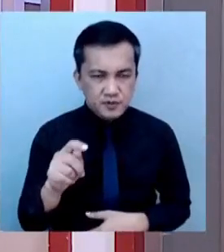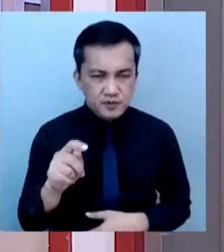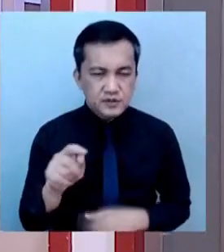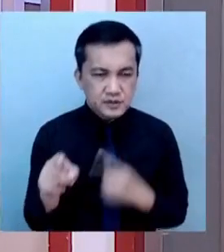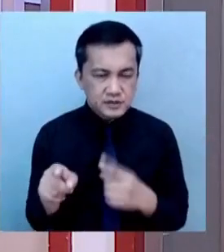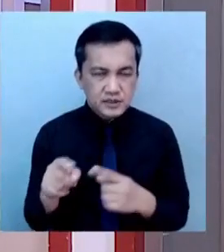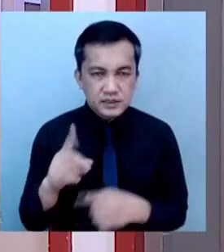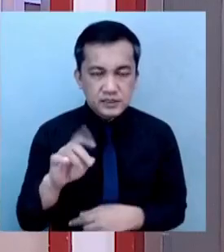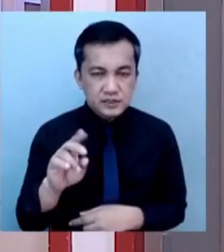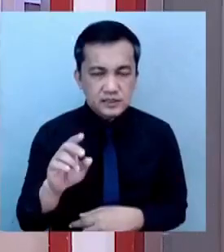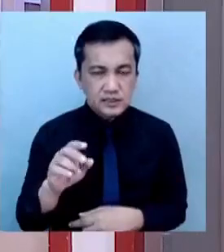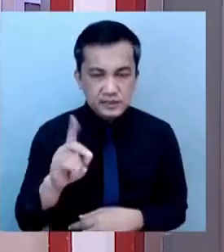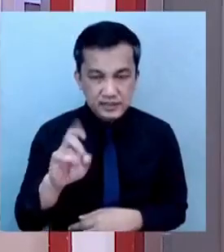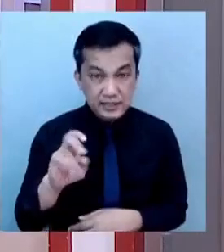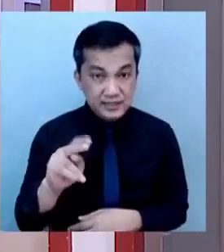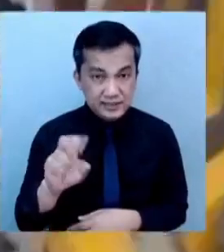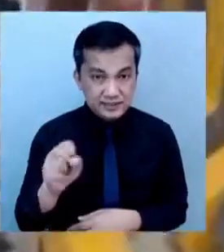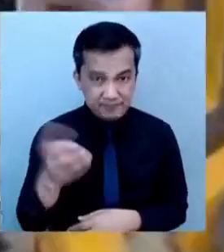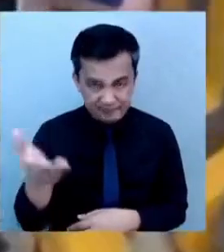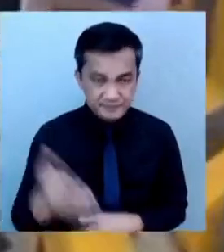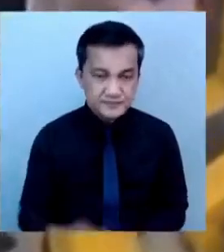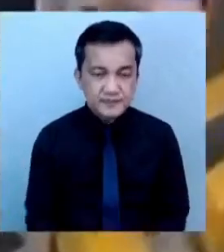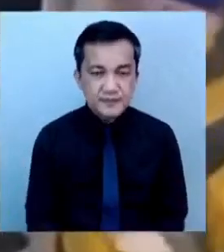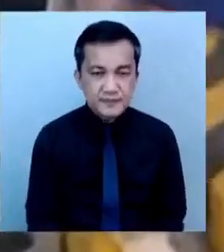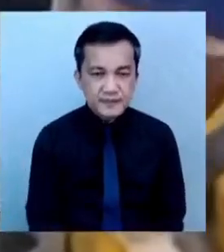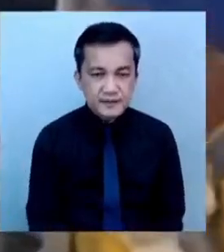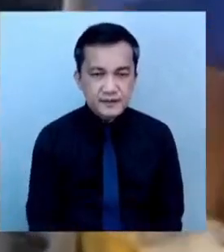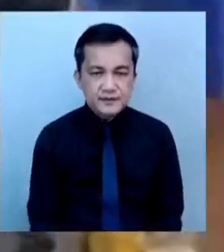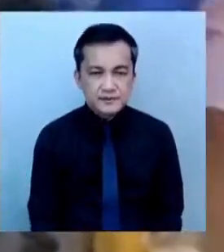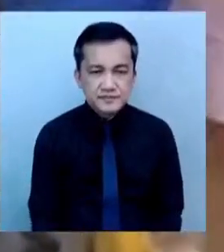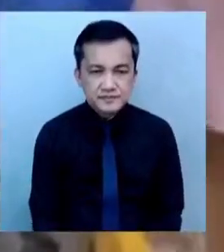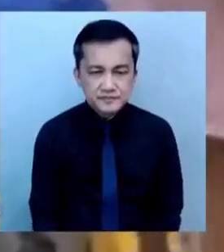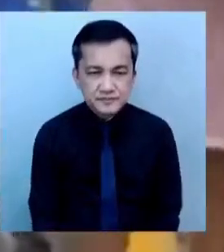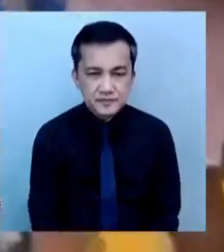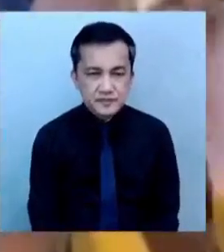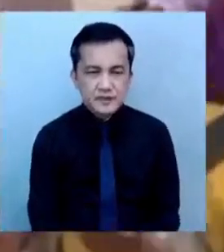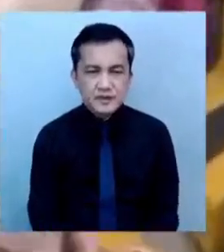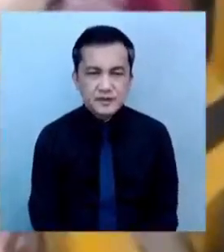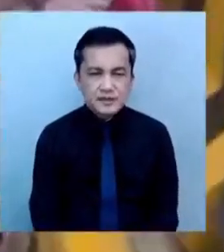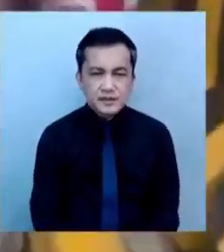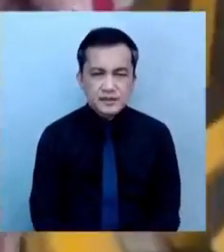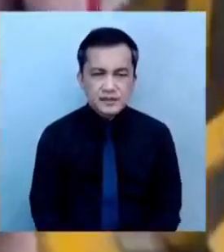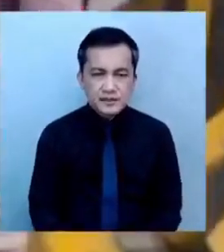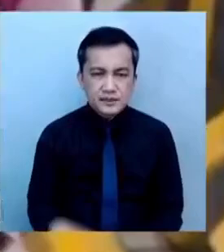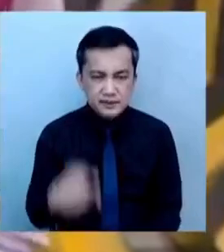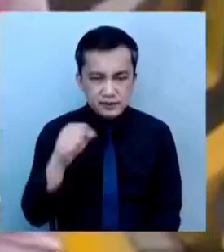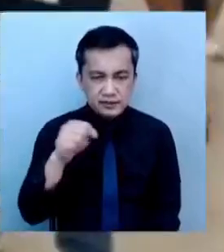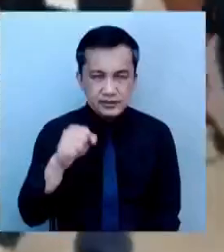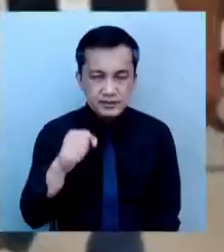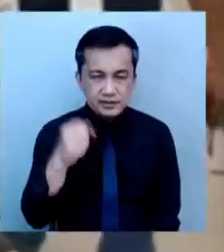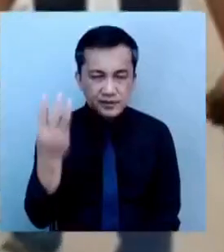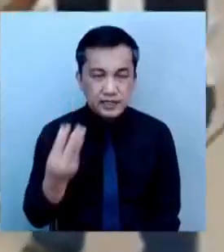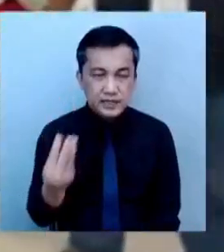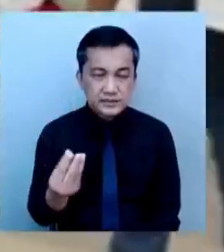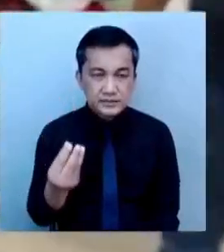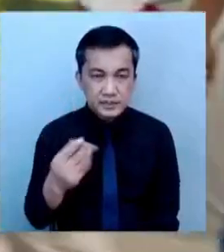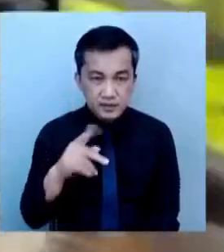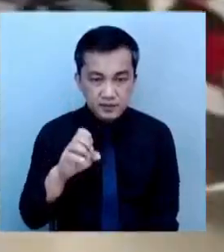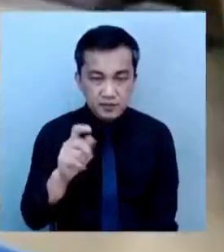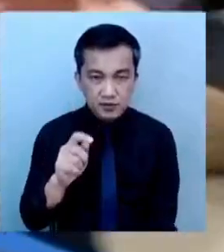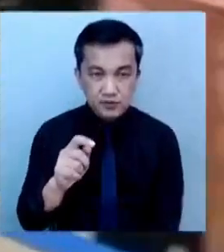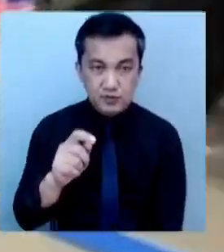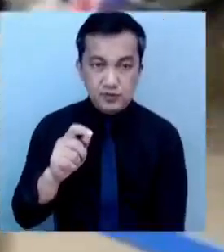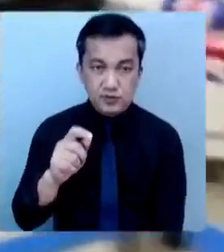latest. Dennis. Yes, Carmina, in fact, passengers at Batangas Port continues as they travel back to